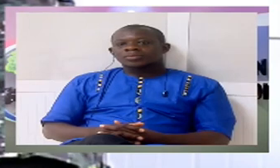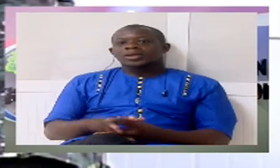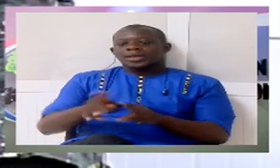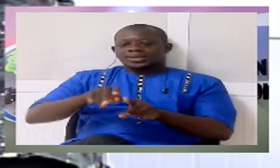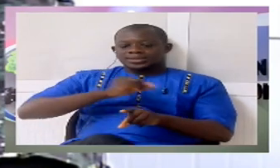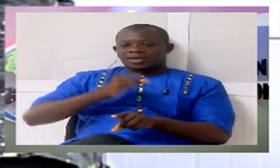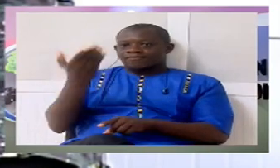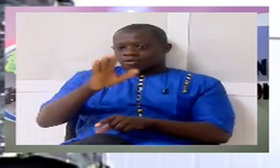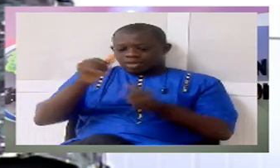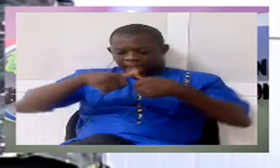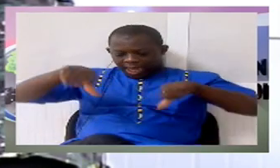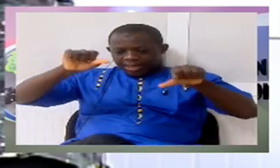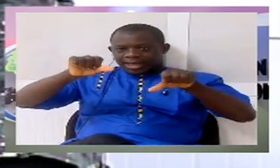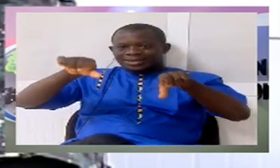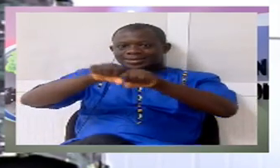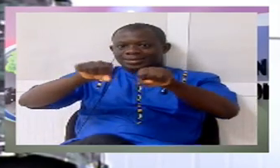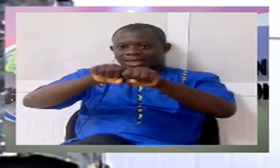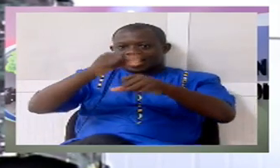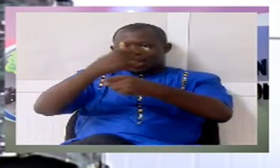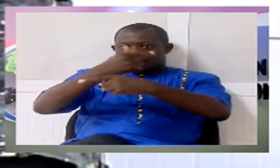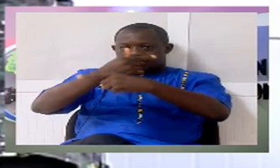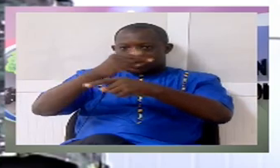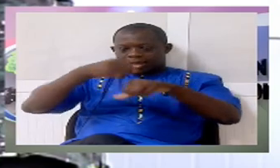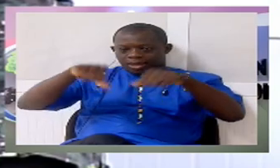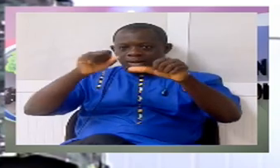Senegambia. He was coming from the Senegambia end.